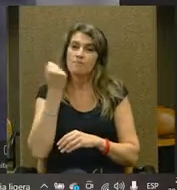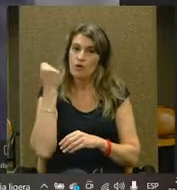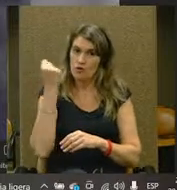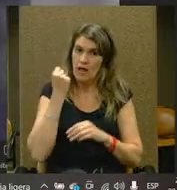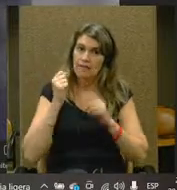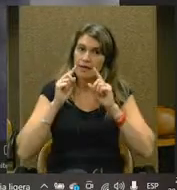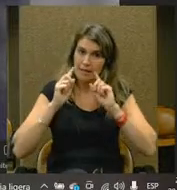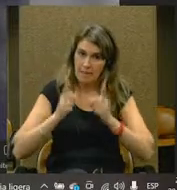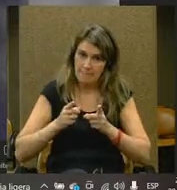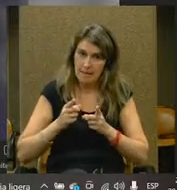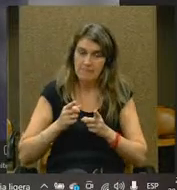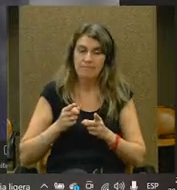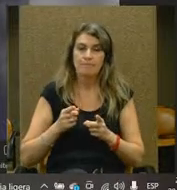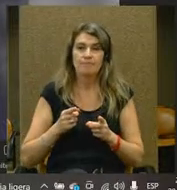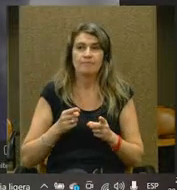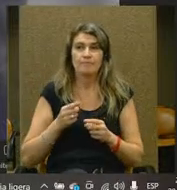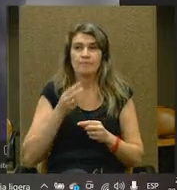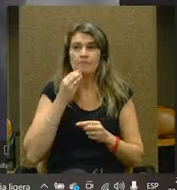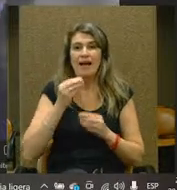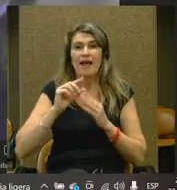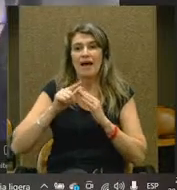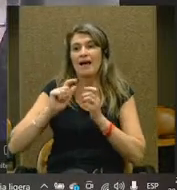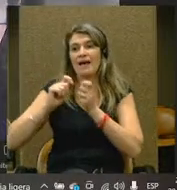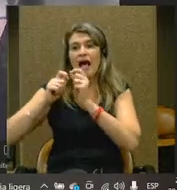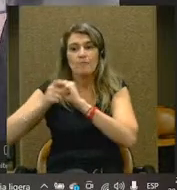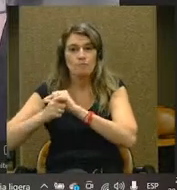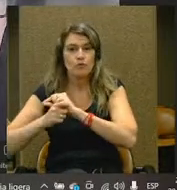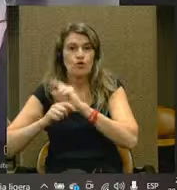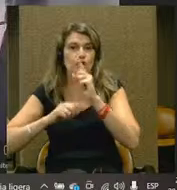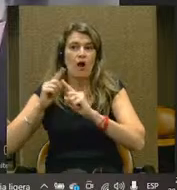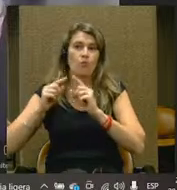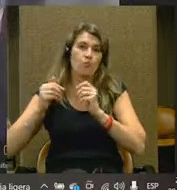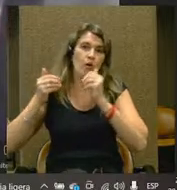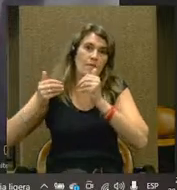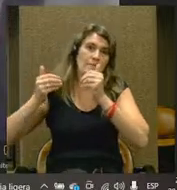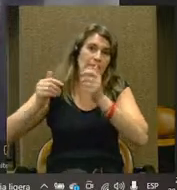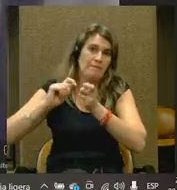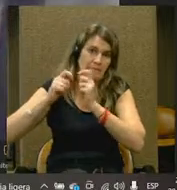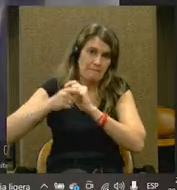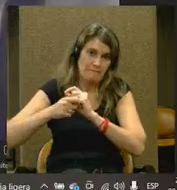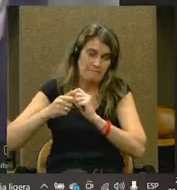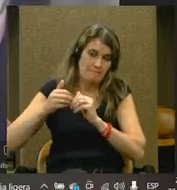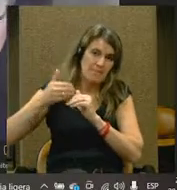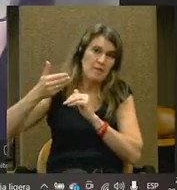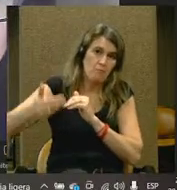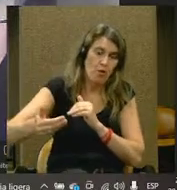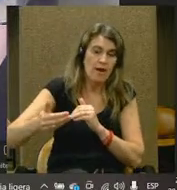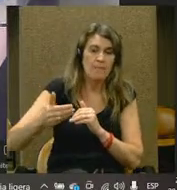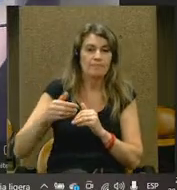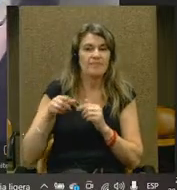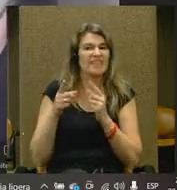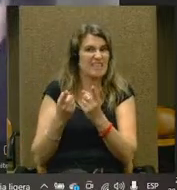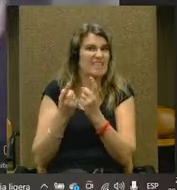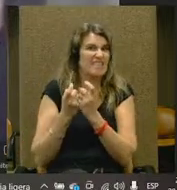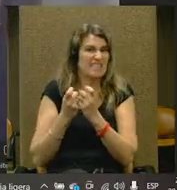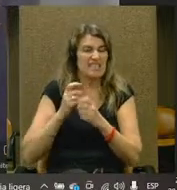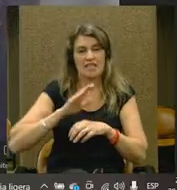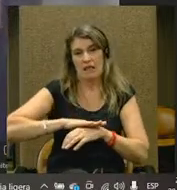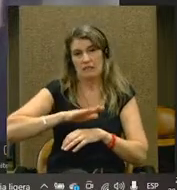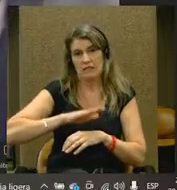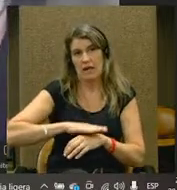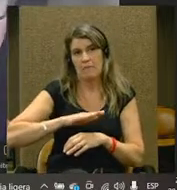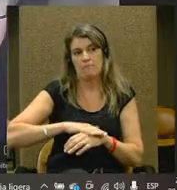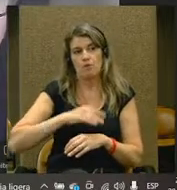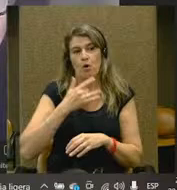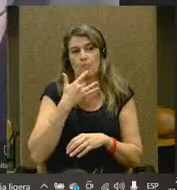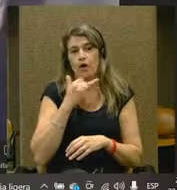We also have to try to delay some changes if possible, because we might need